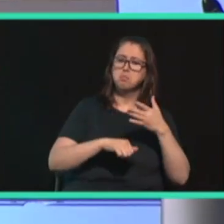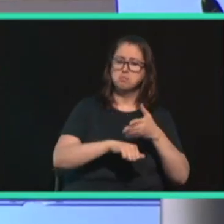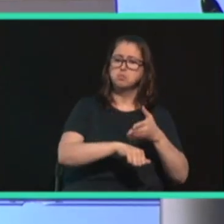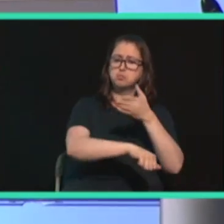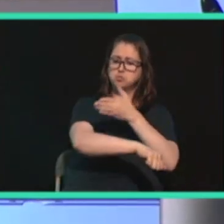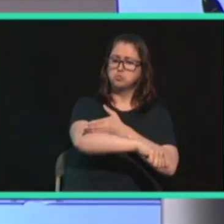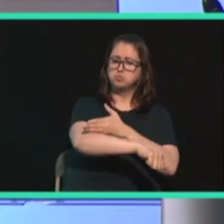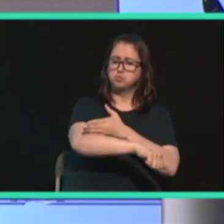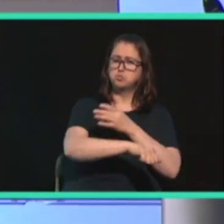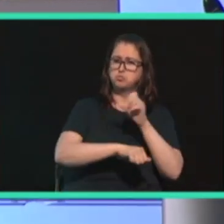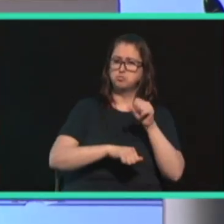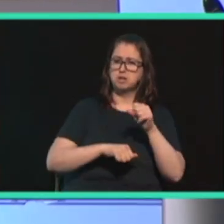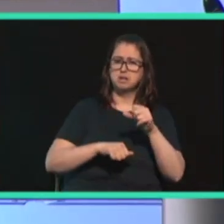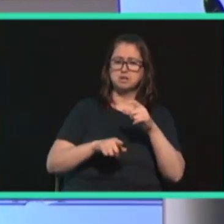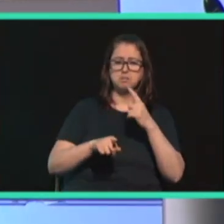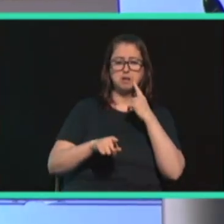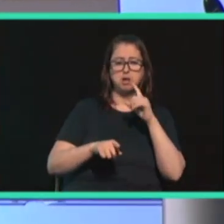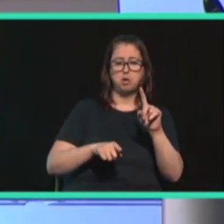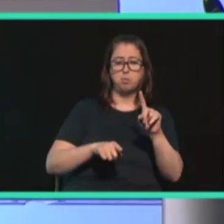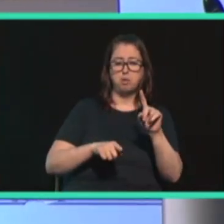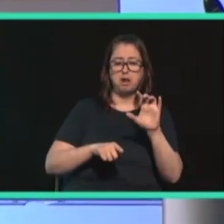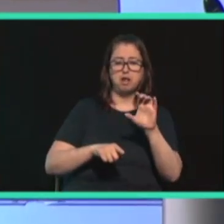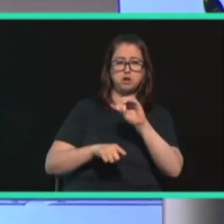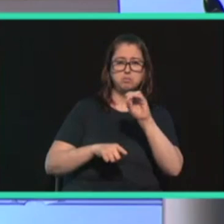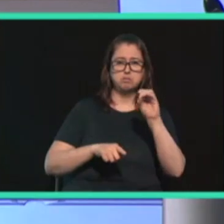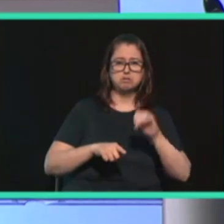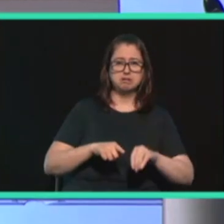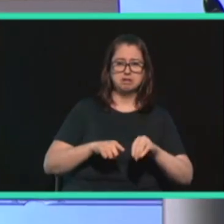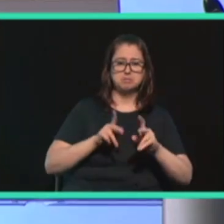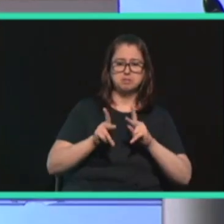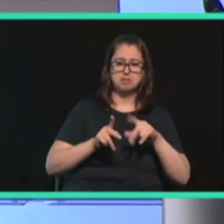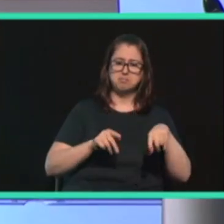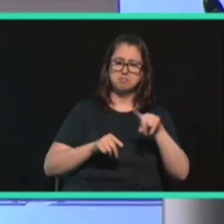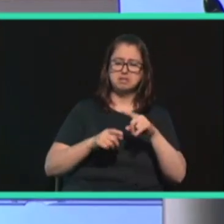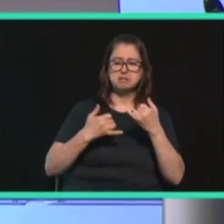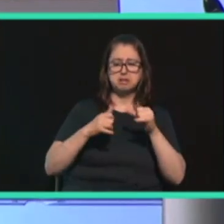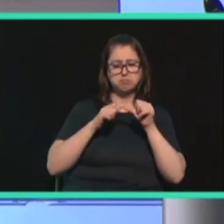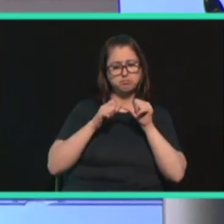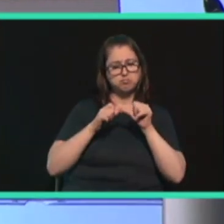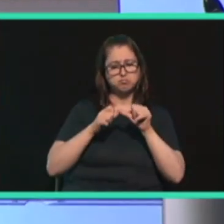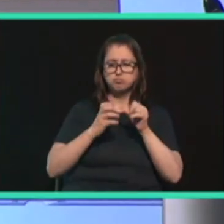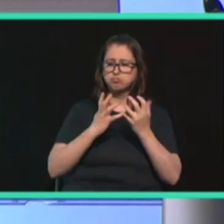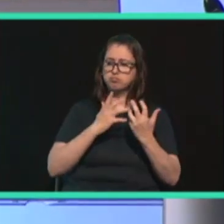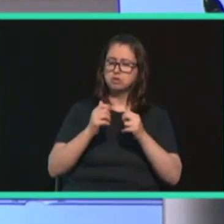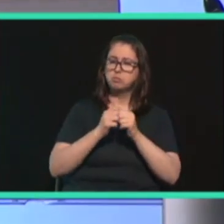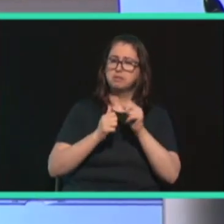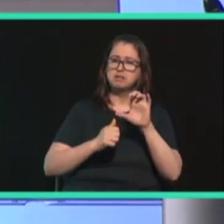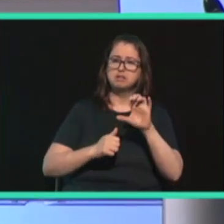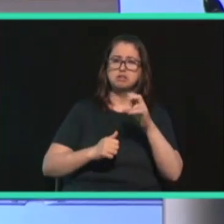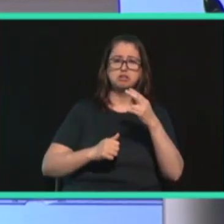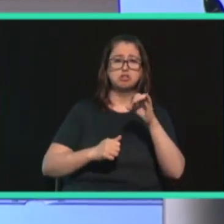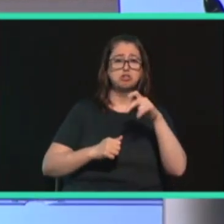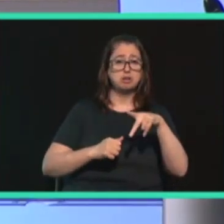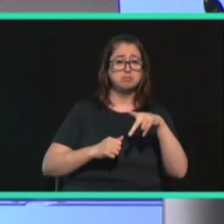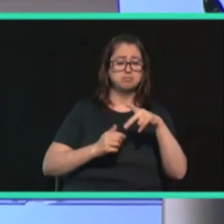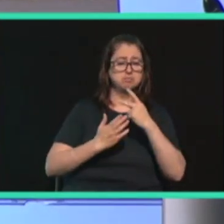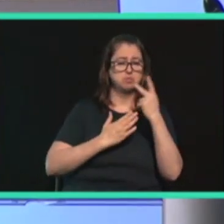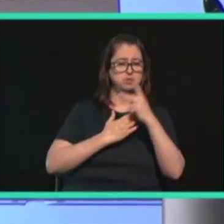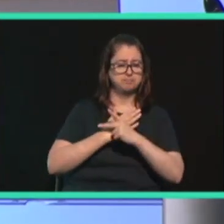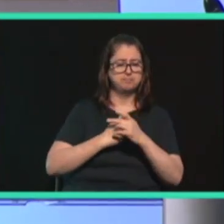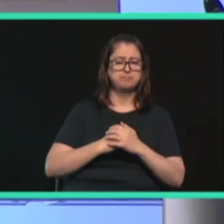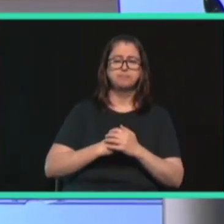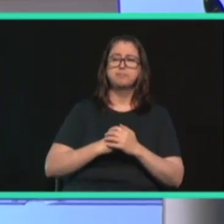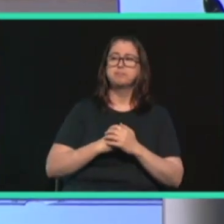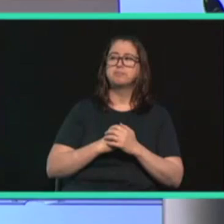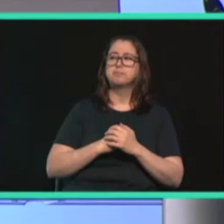fact 100% of those participants were still compliant with the program. Okay, I'd like